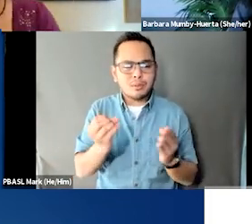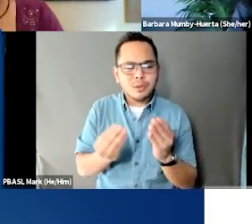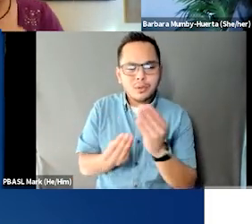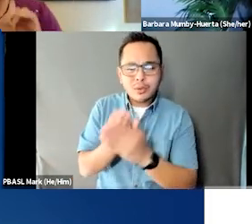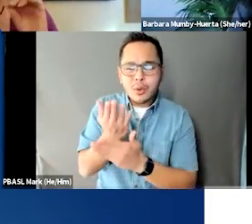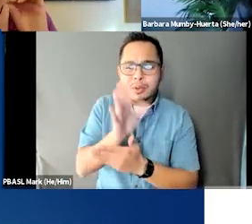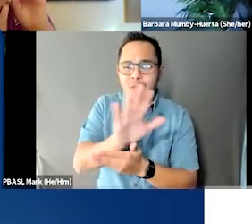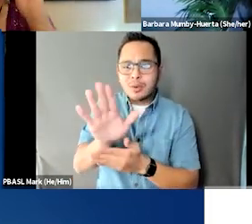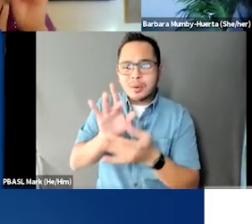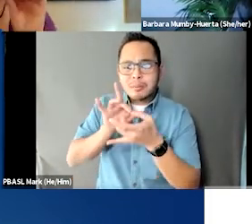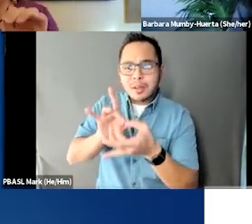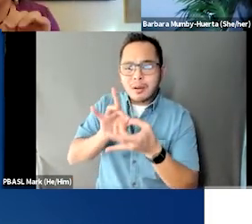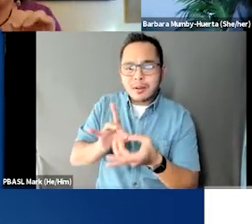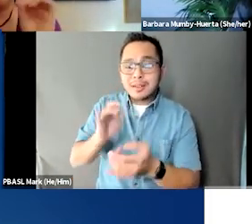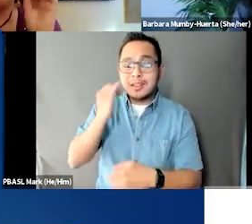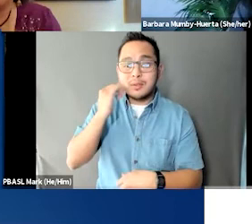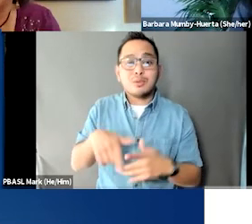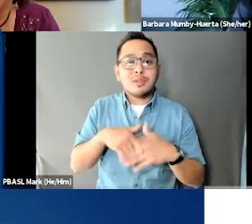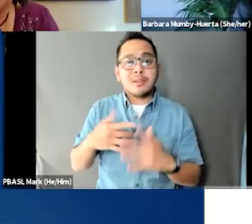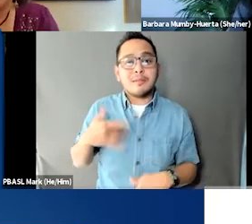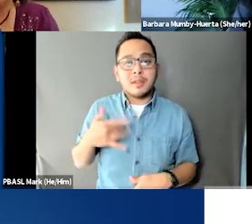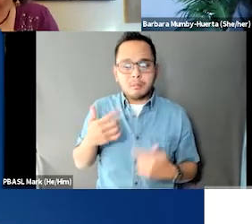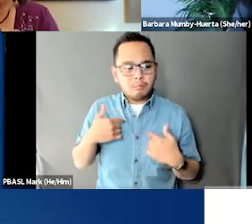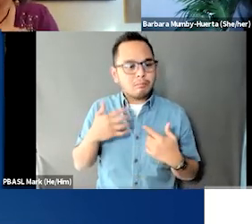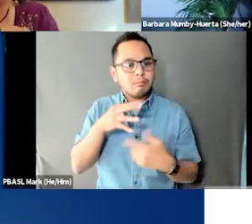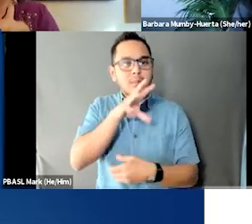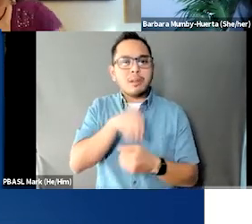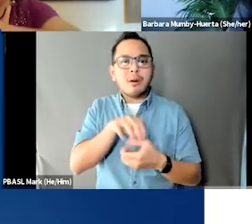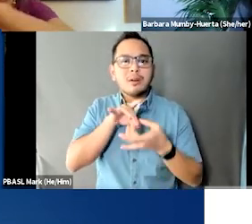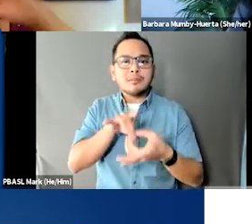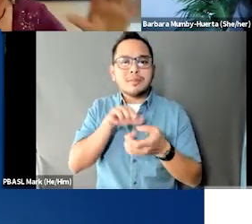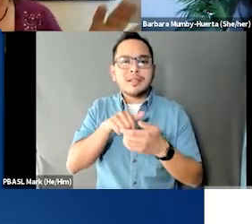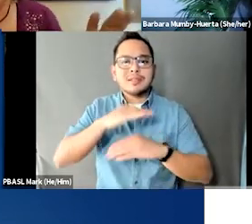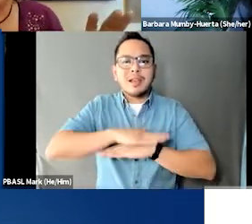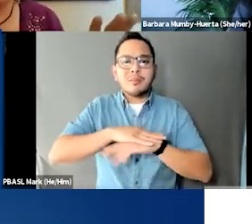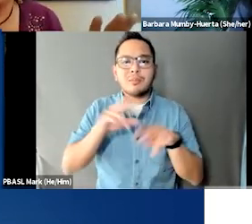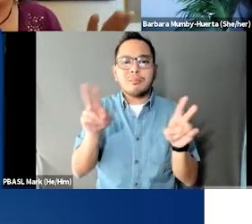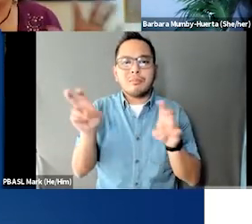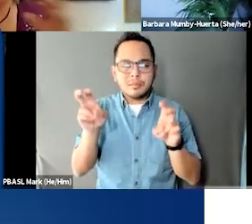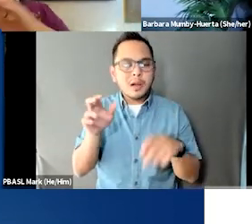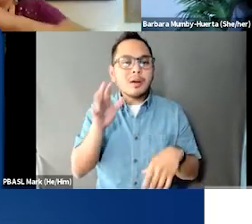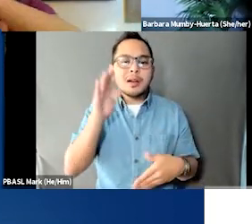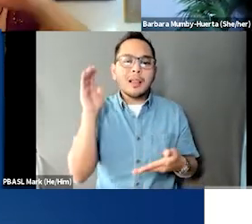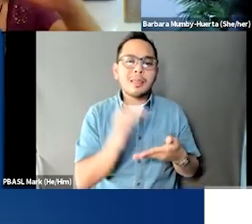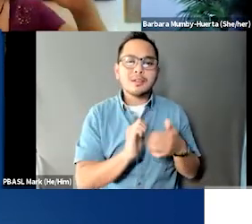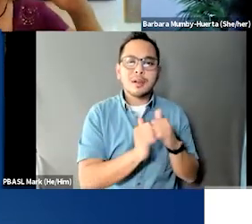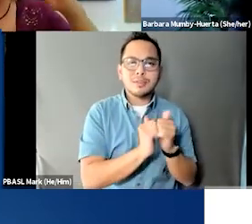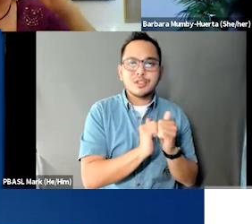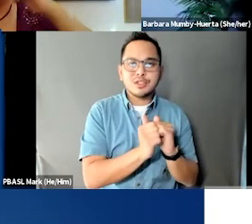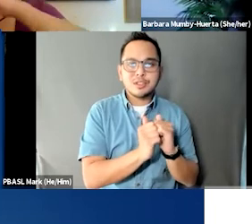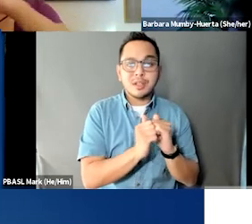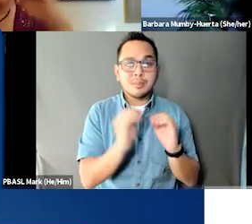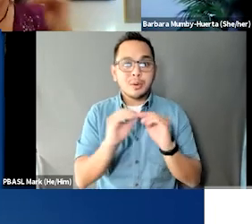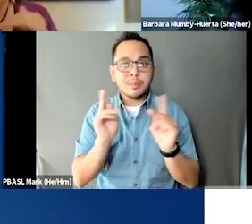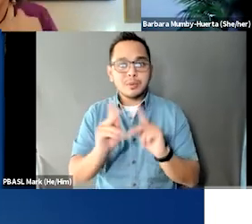of belonging, if you start to feel that you belong at the table, there'll be less competition and other people in the room